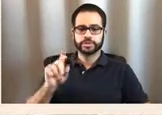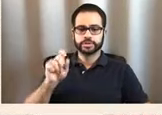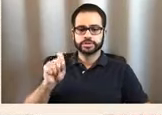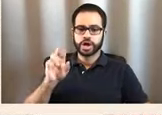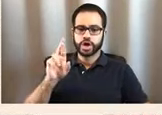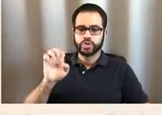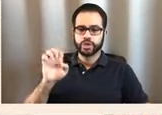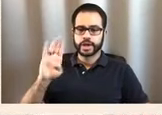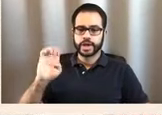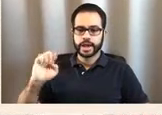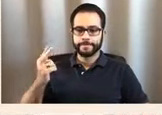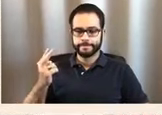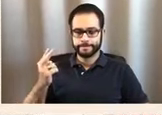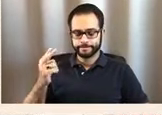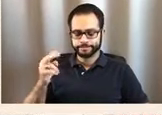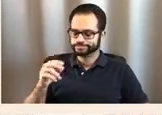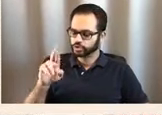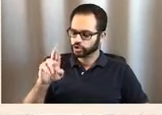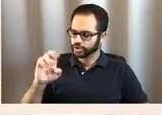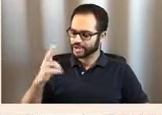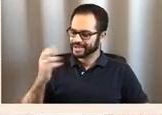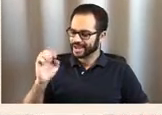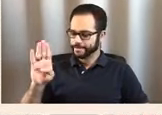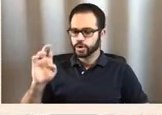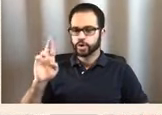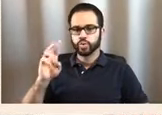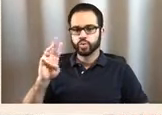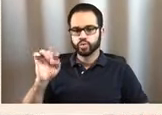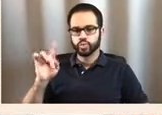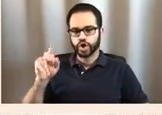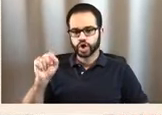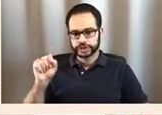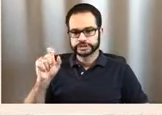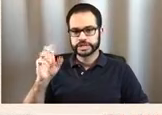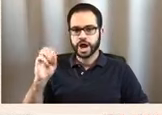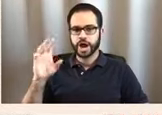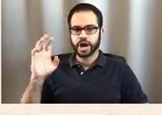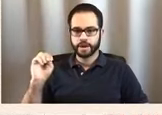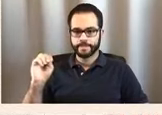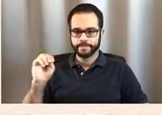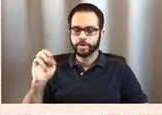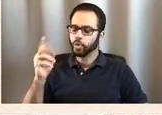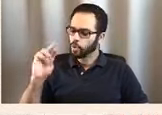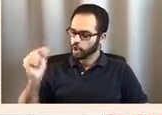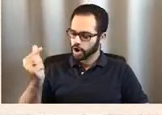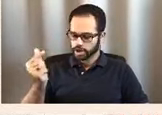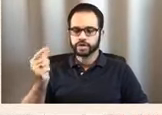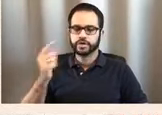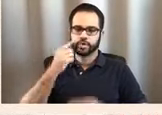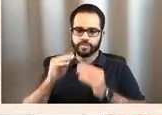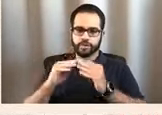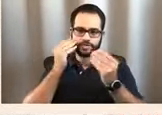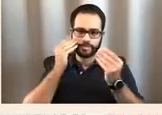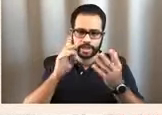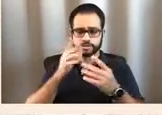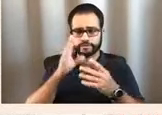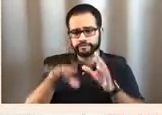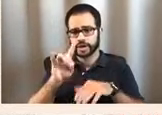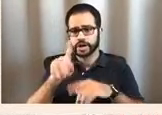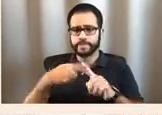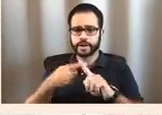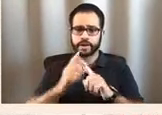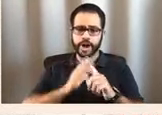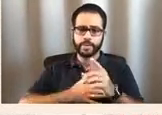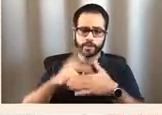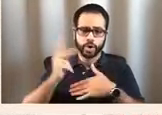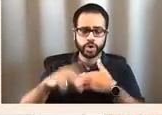www.rehabworks.org. It's on the screen for additional information. You can find out about our programs, eligibility.